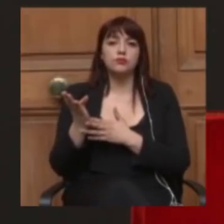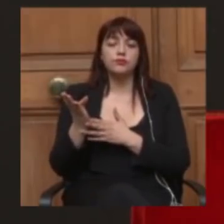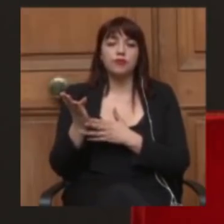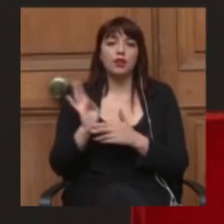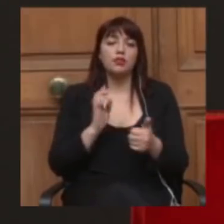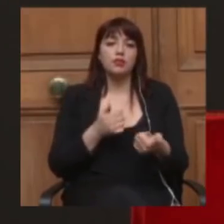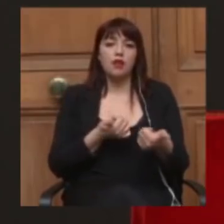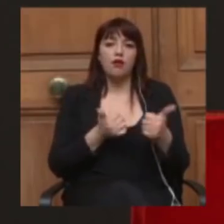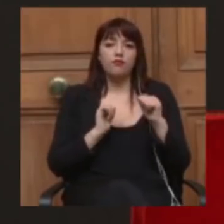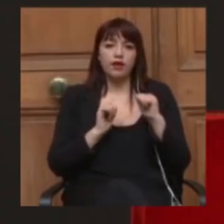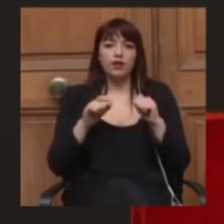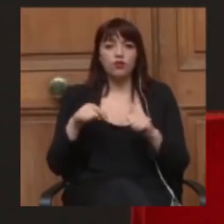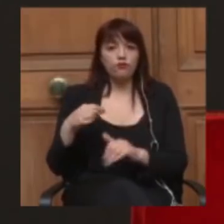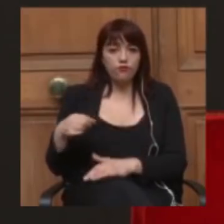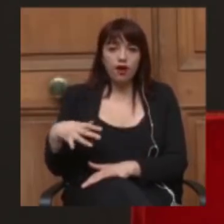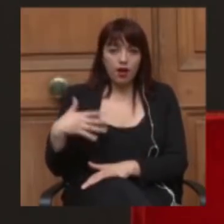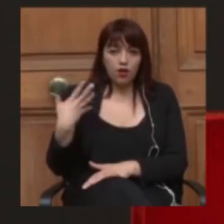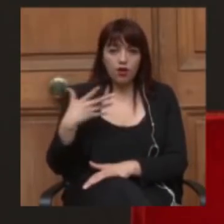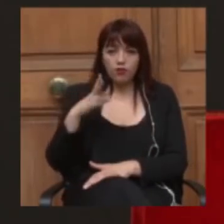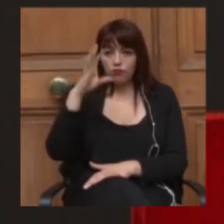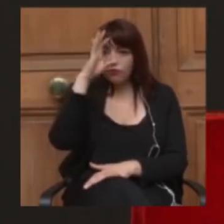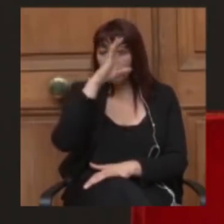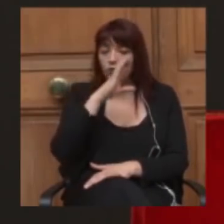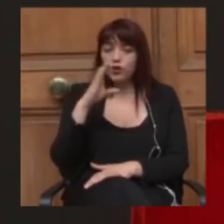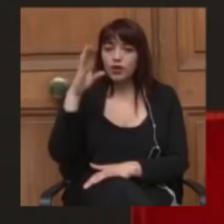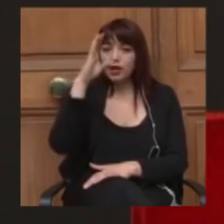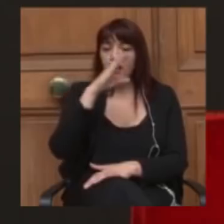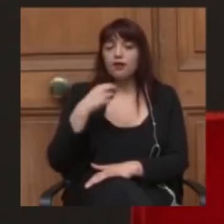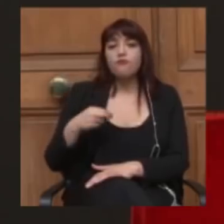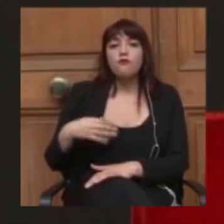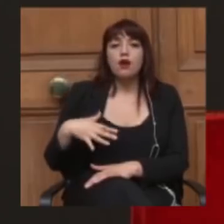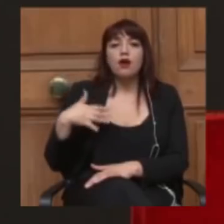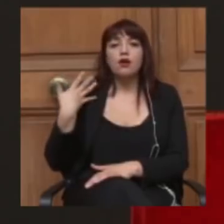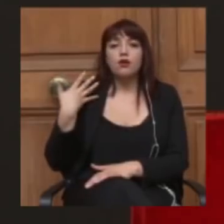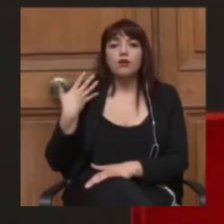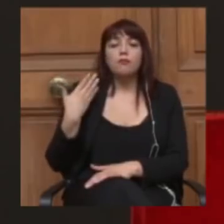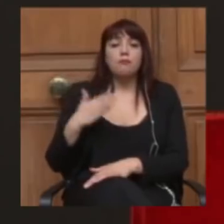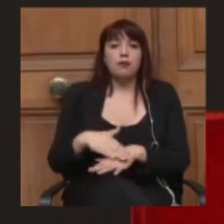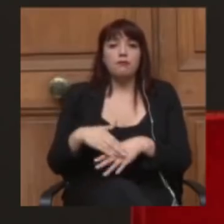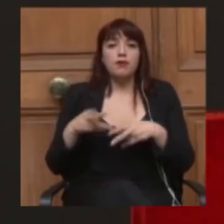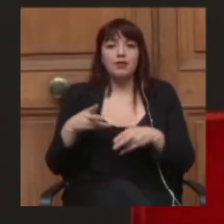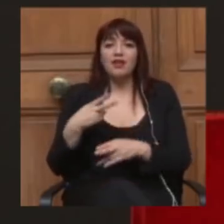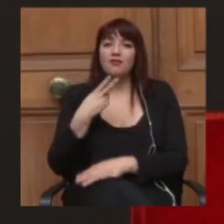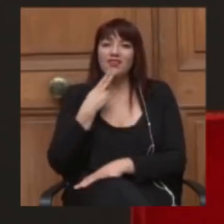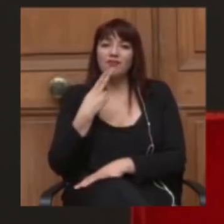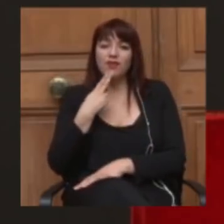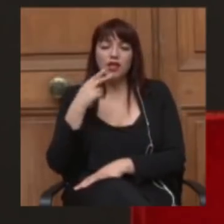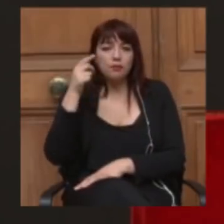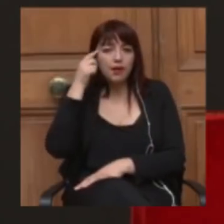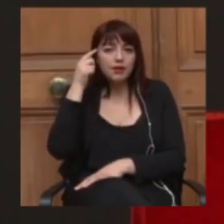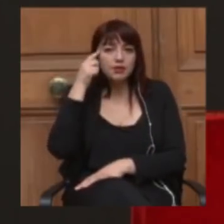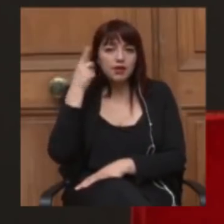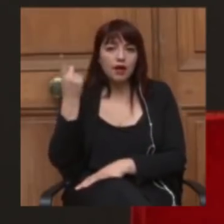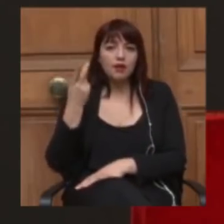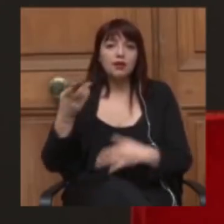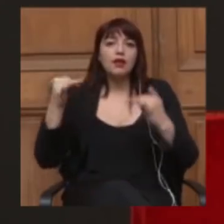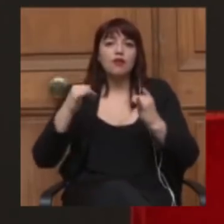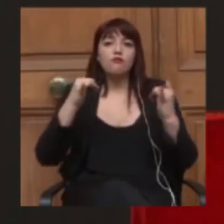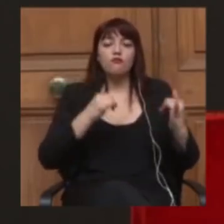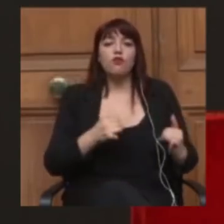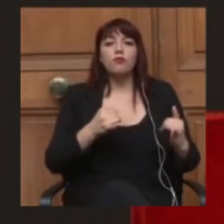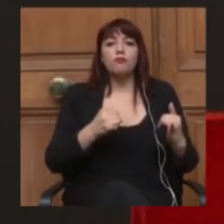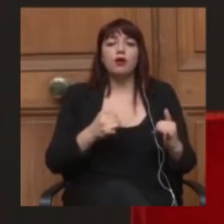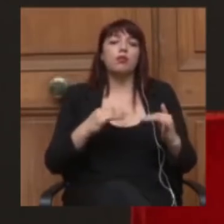to give value to modes of living and thinking that are regularly disparaged and